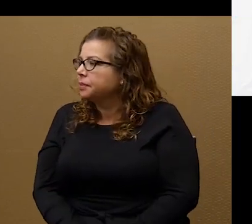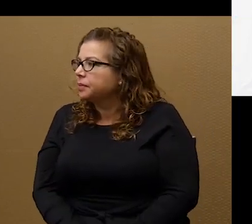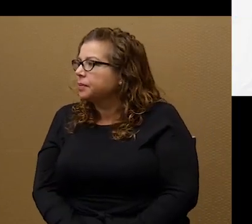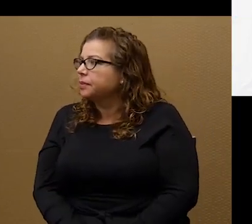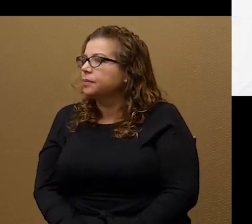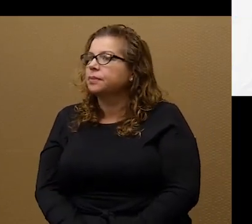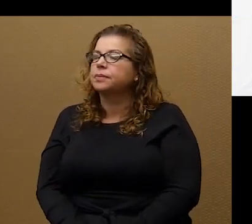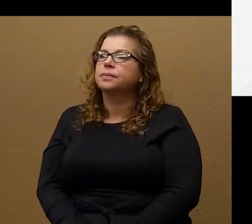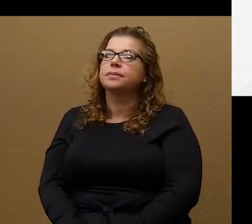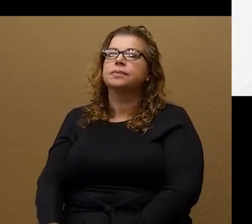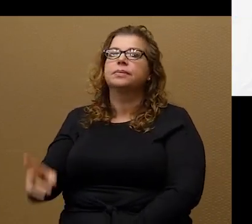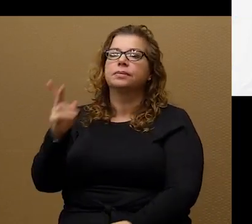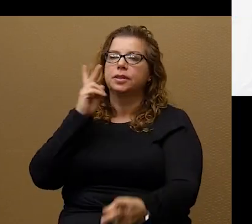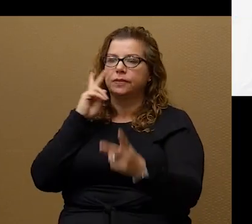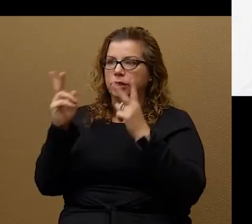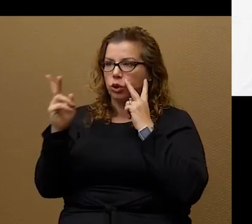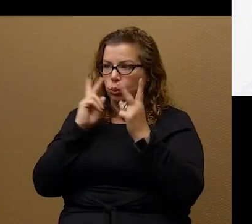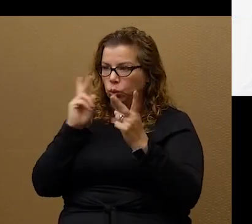Visual.